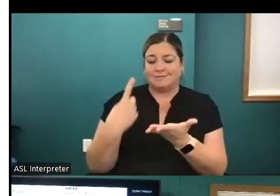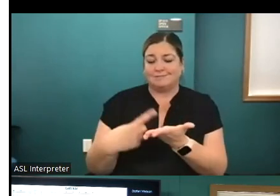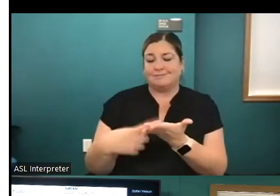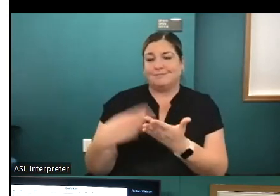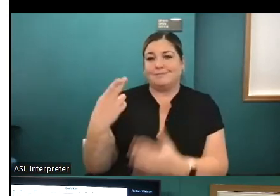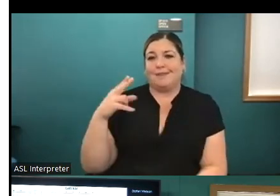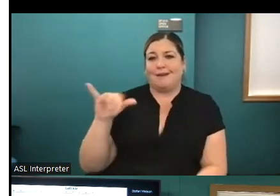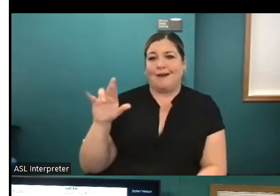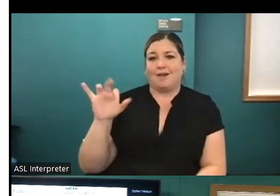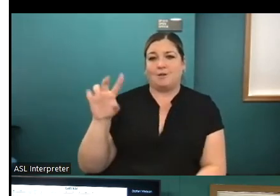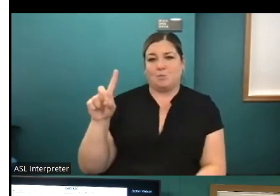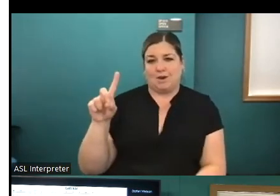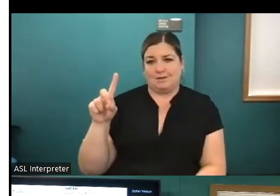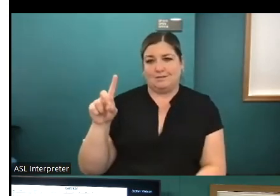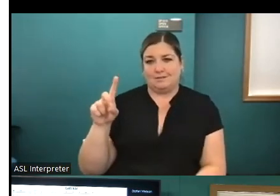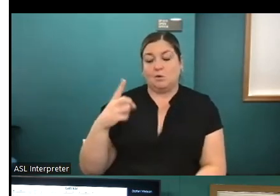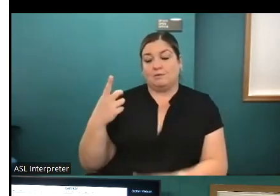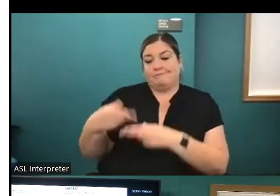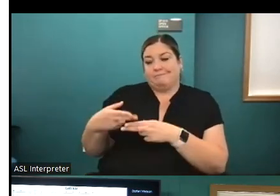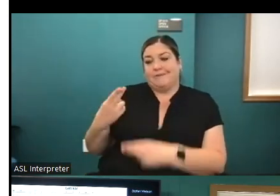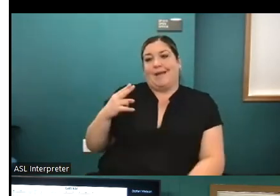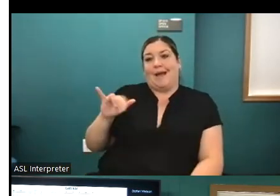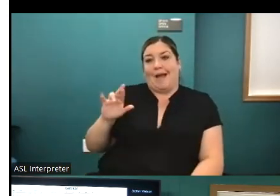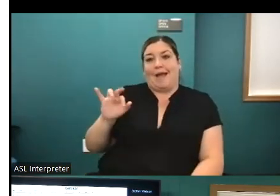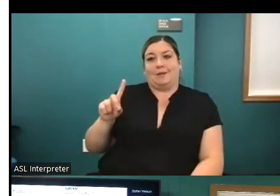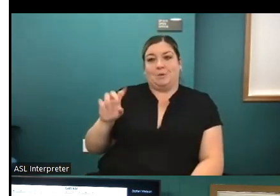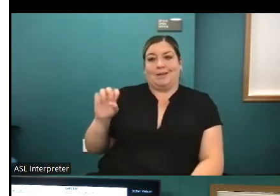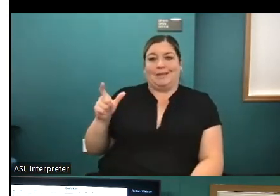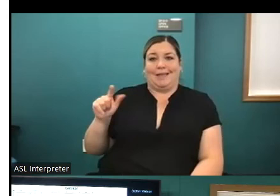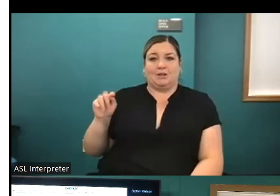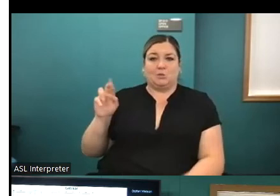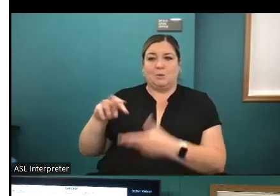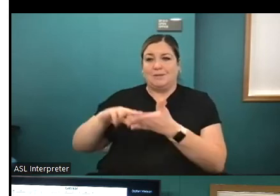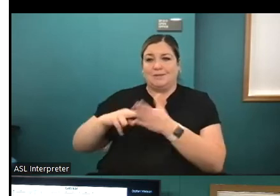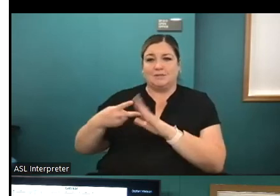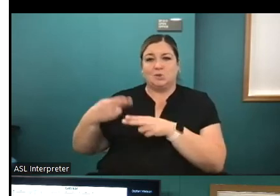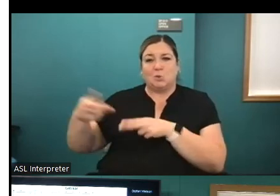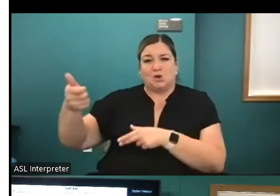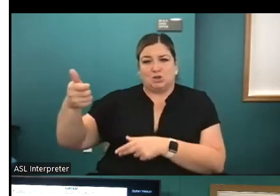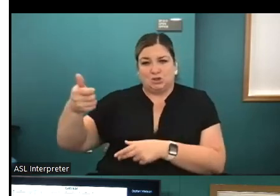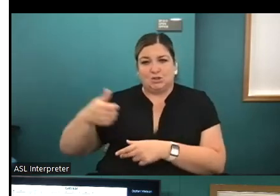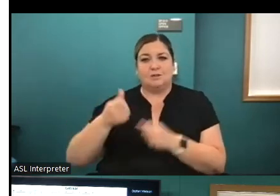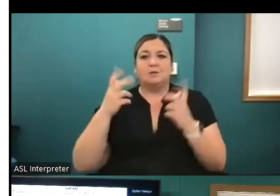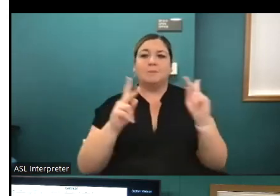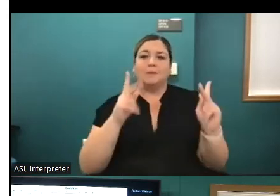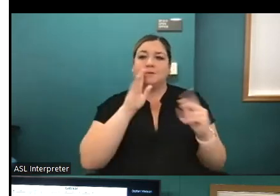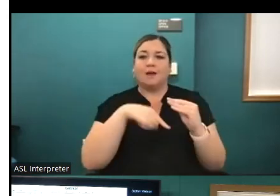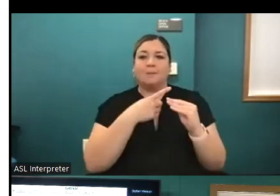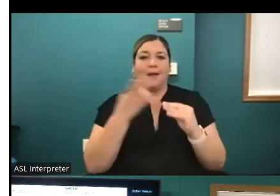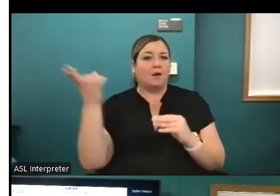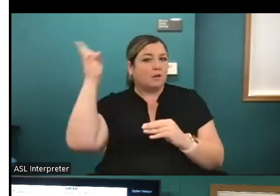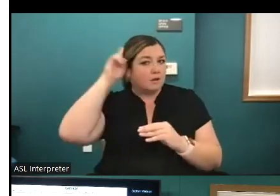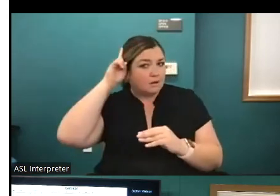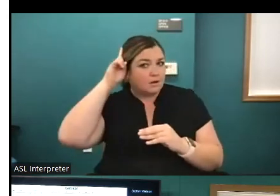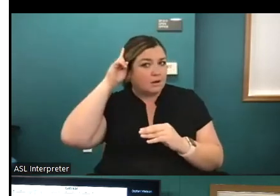hybrid electrode. A lot of people talk about the external part that has a cochlear implant and hearing aid in one as a